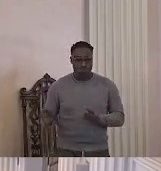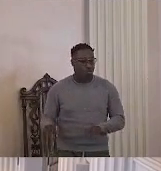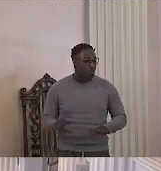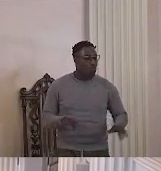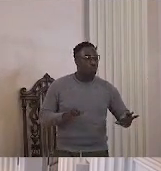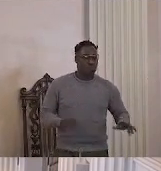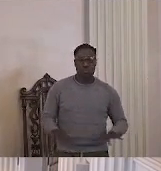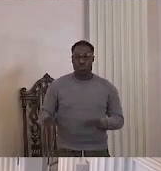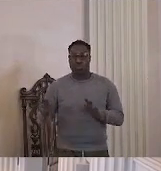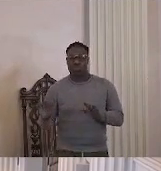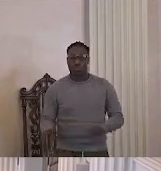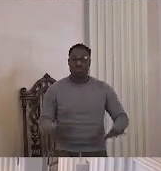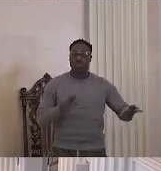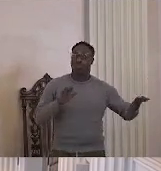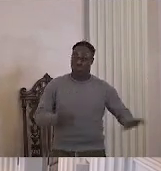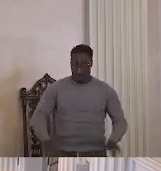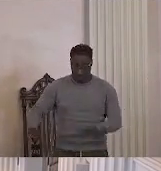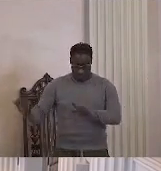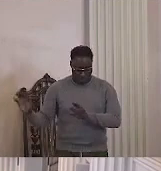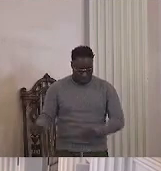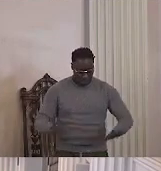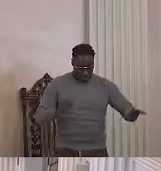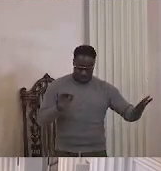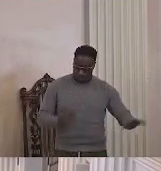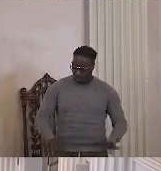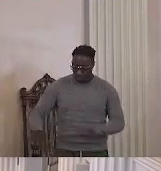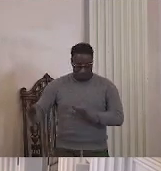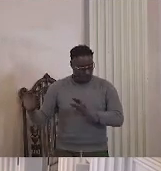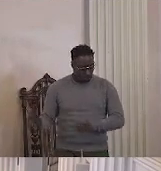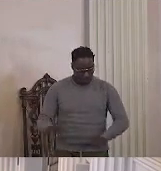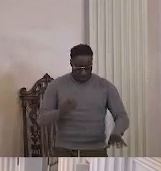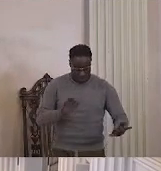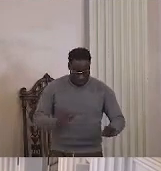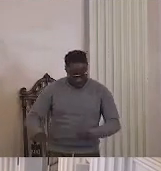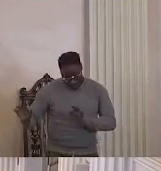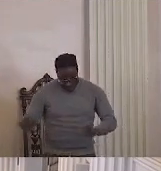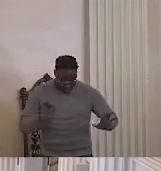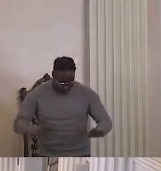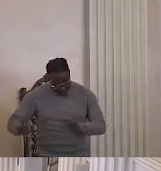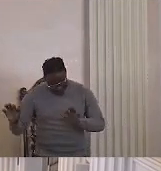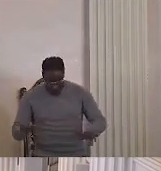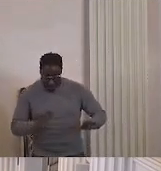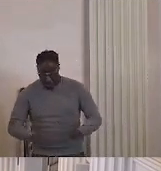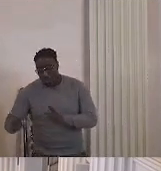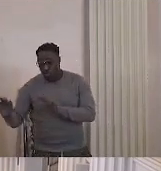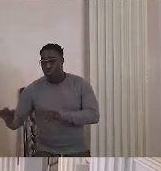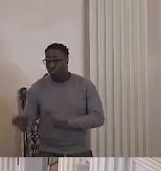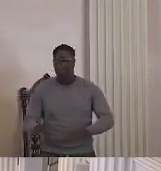Thank you.